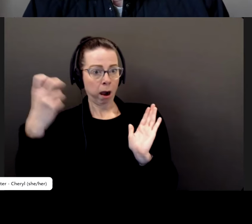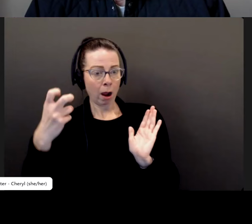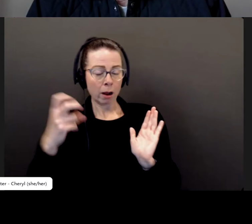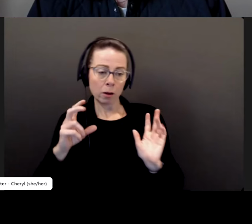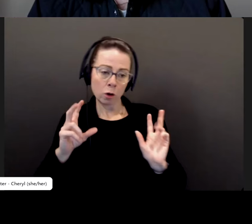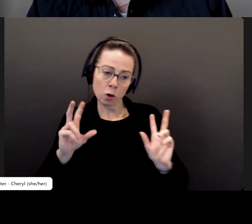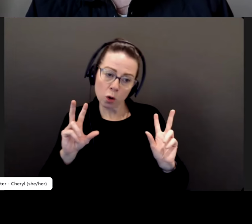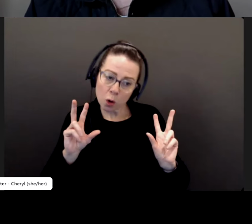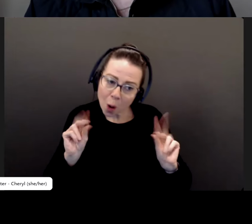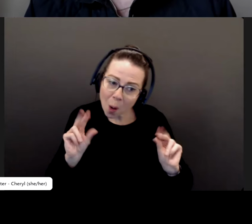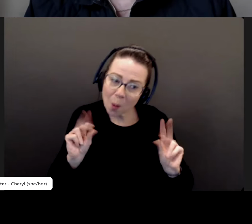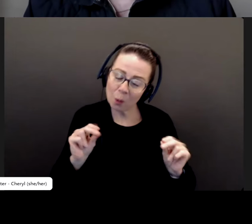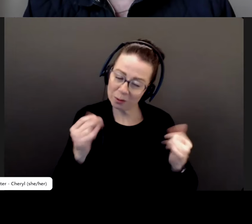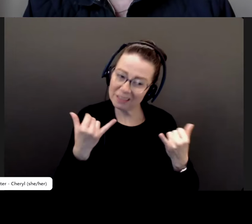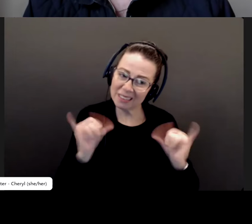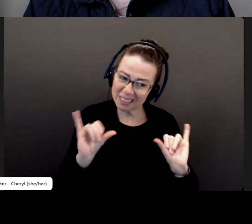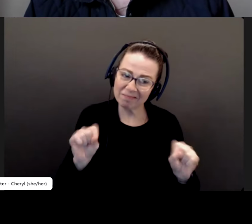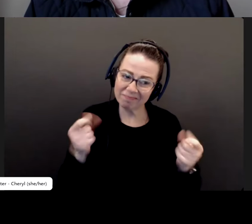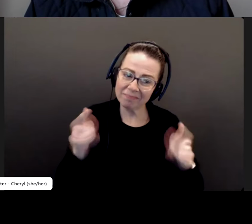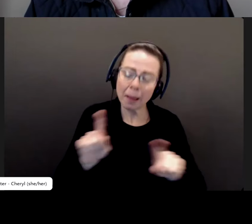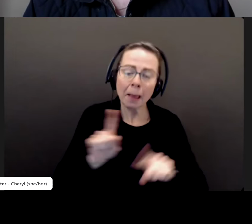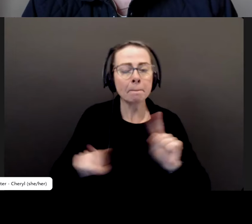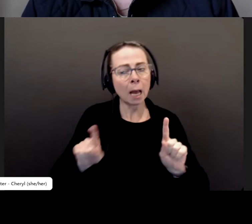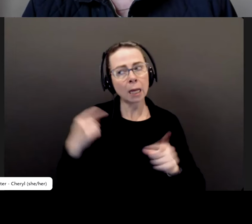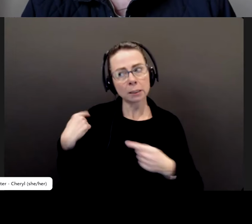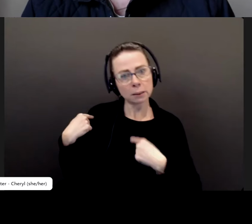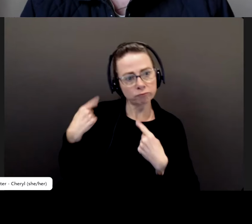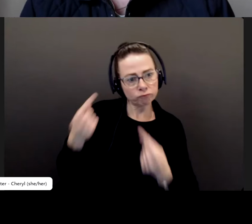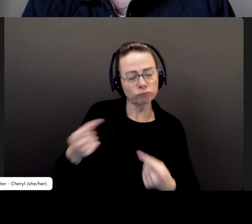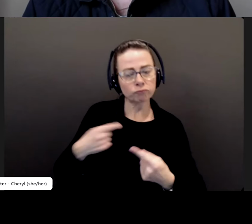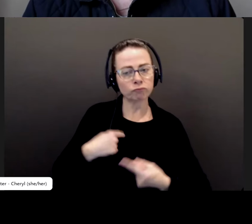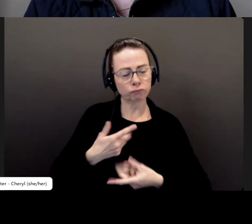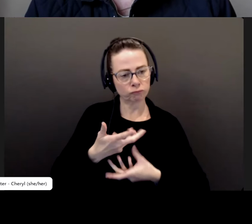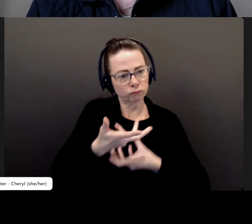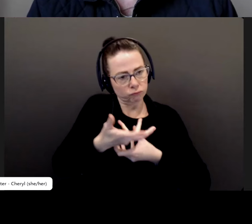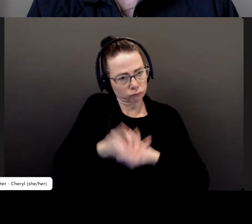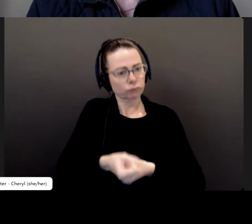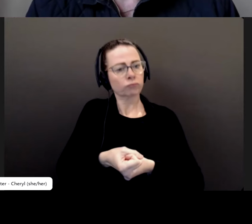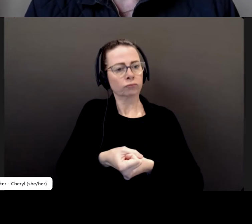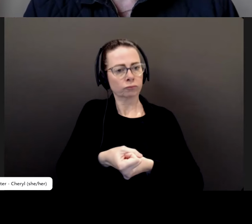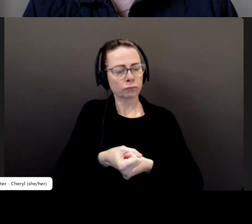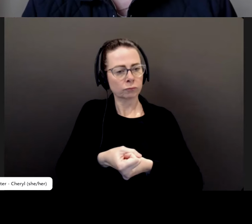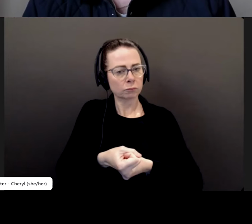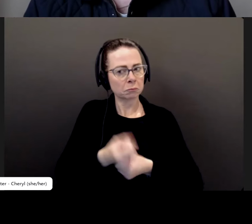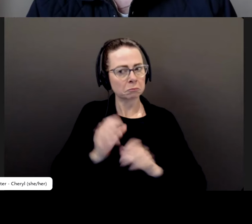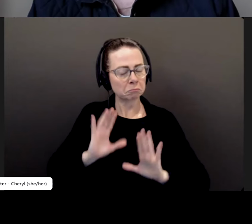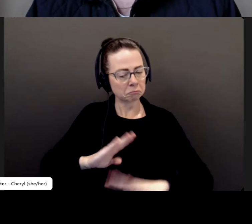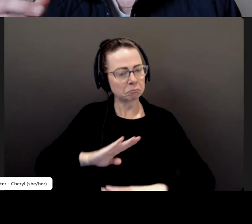But I'm comfortable enough with, you know, the belief that lightning doesn't strike twice,